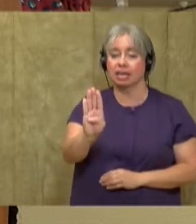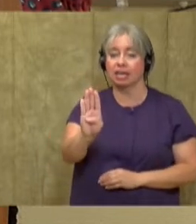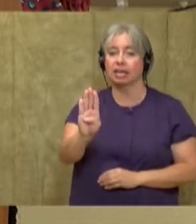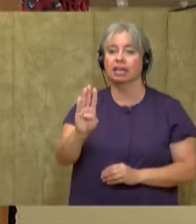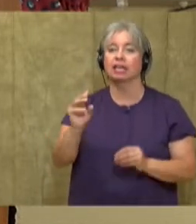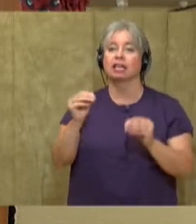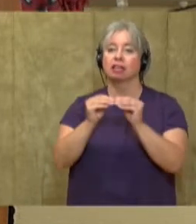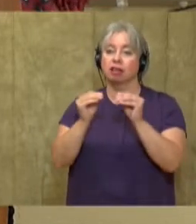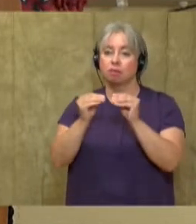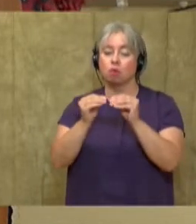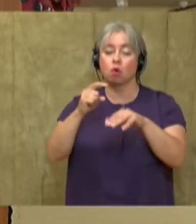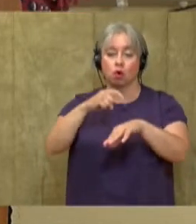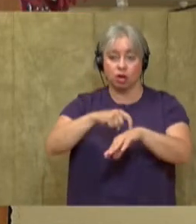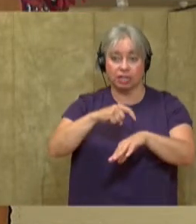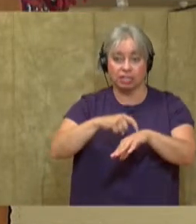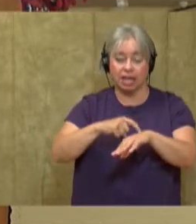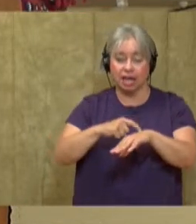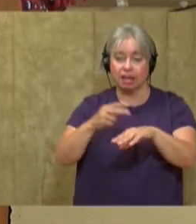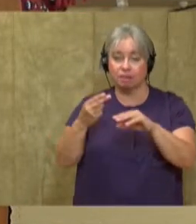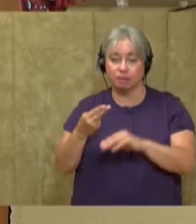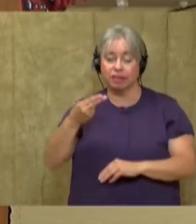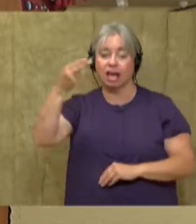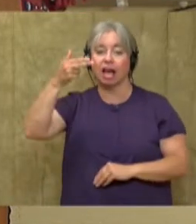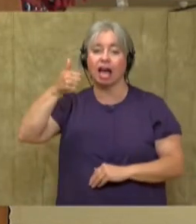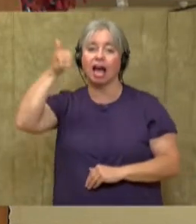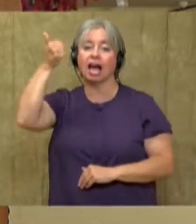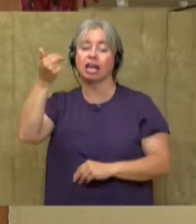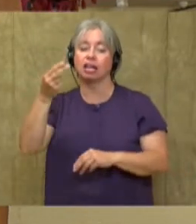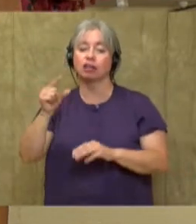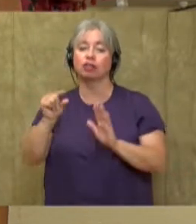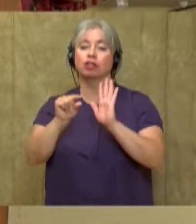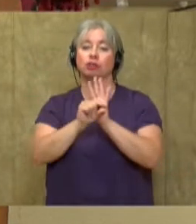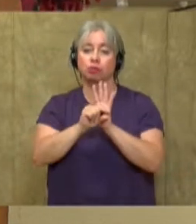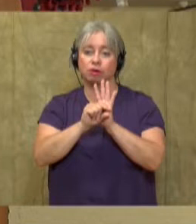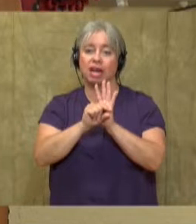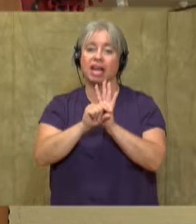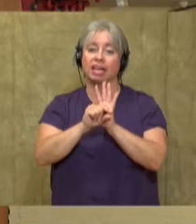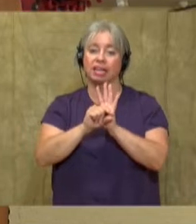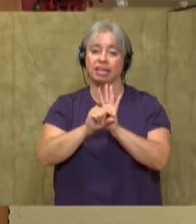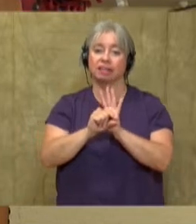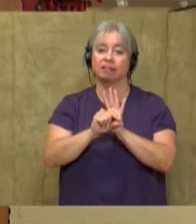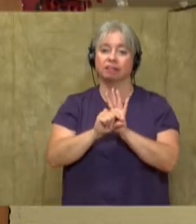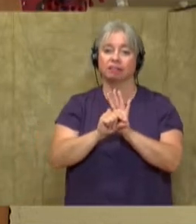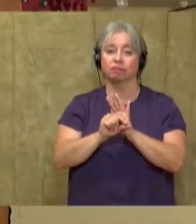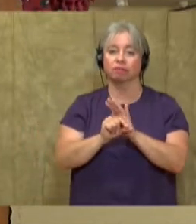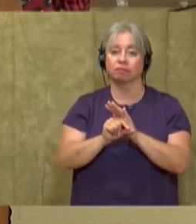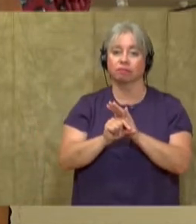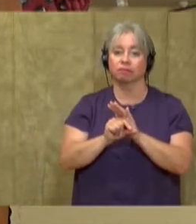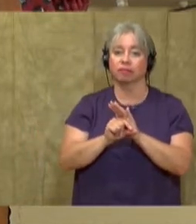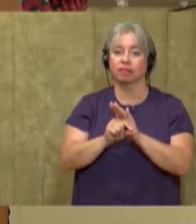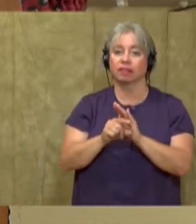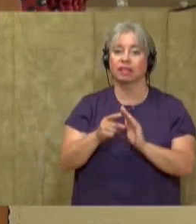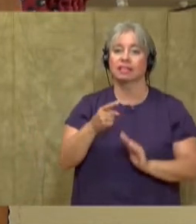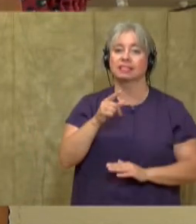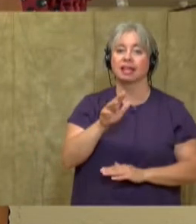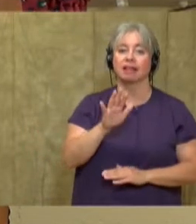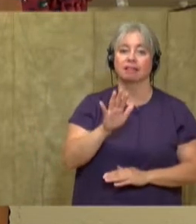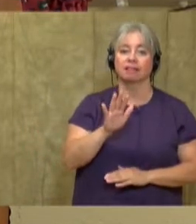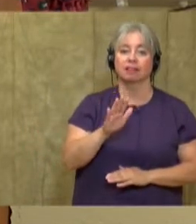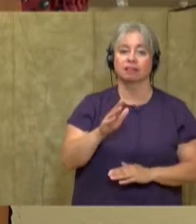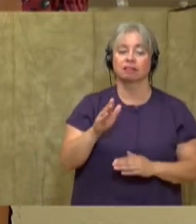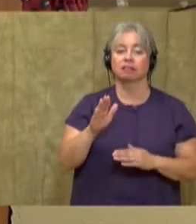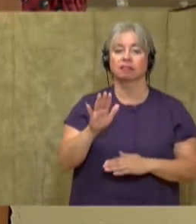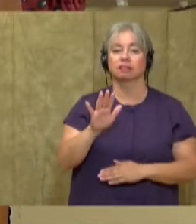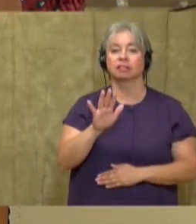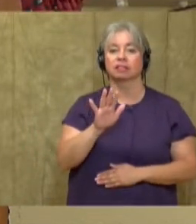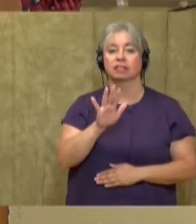you study, the higher that your grade will be. You see that at 5, we'll say those are minutes, even though it doesn't